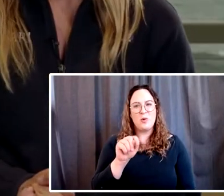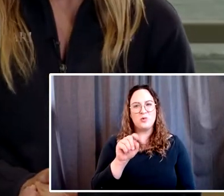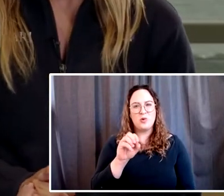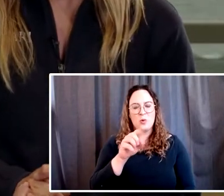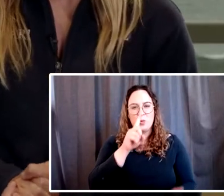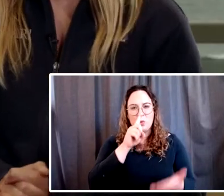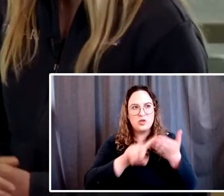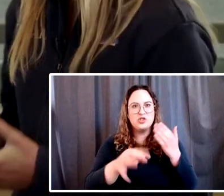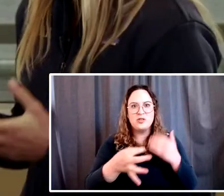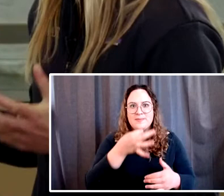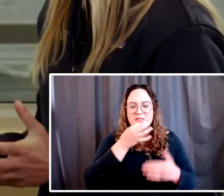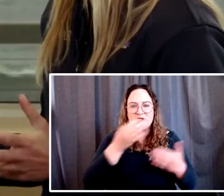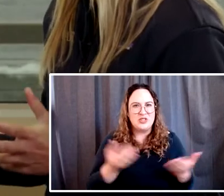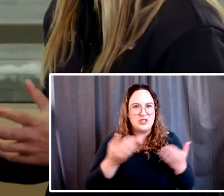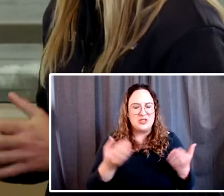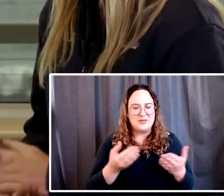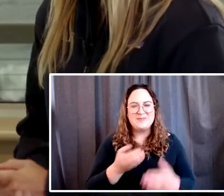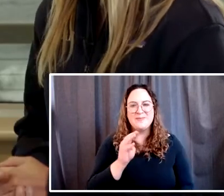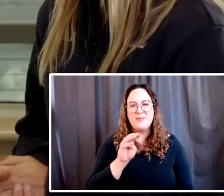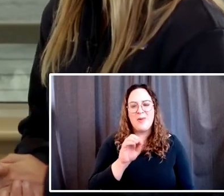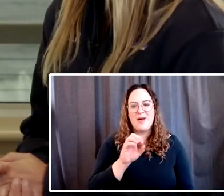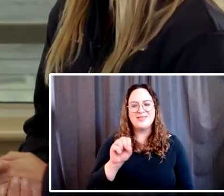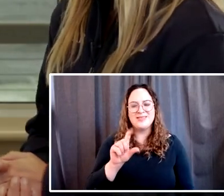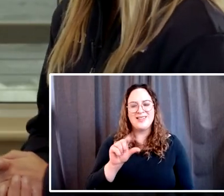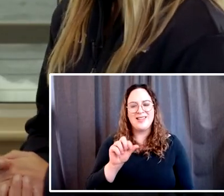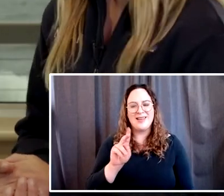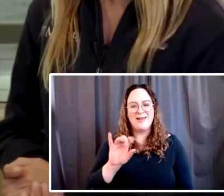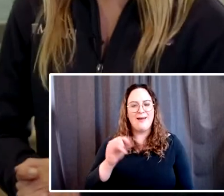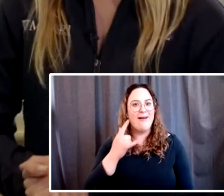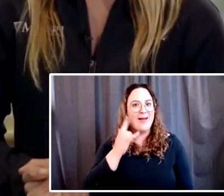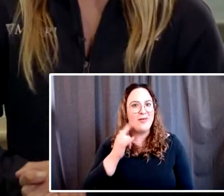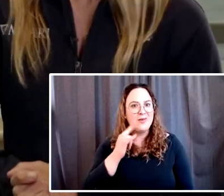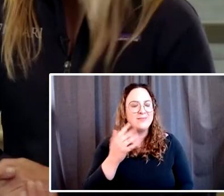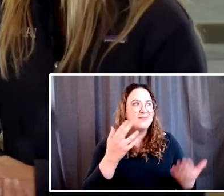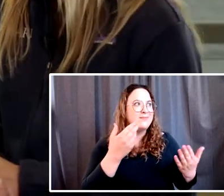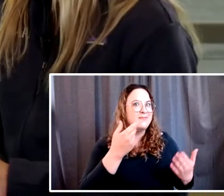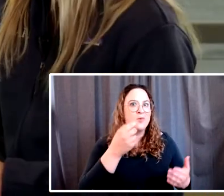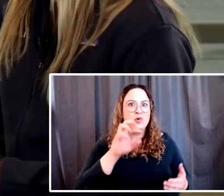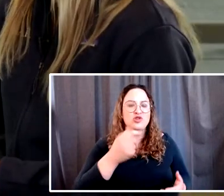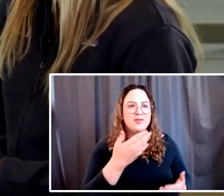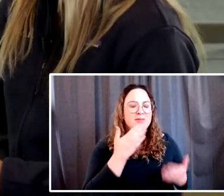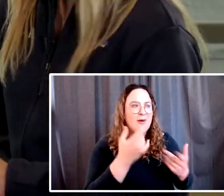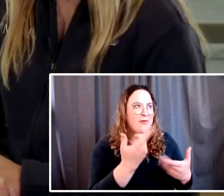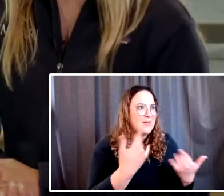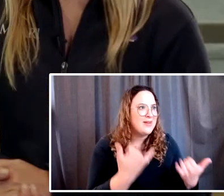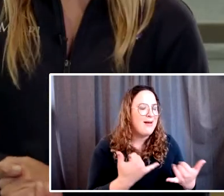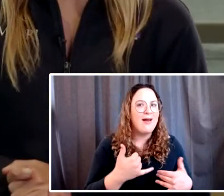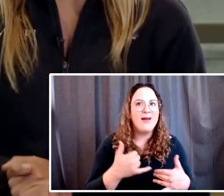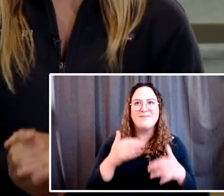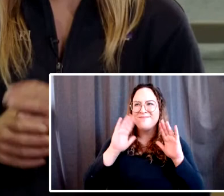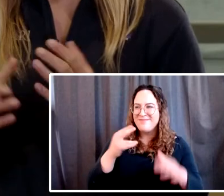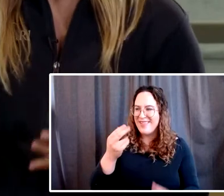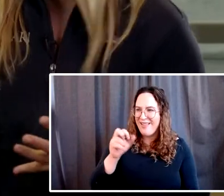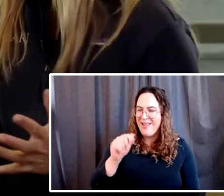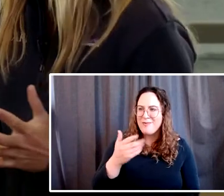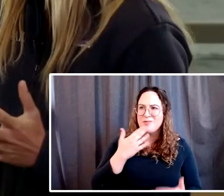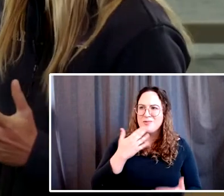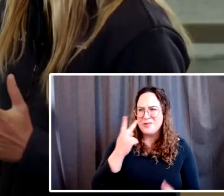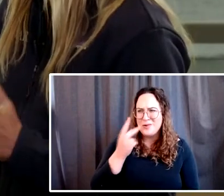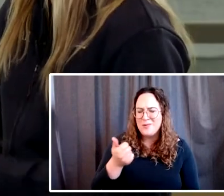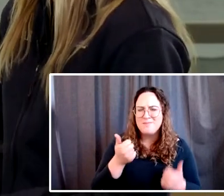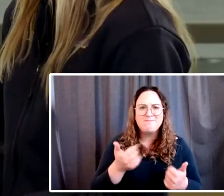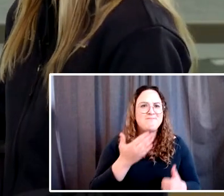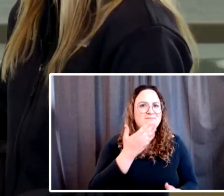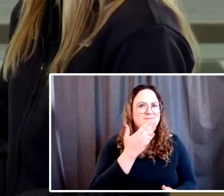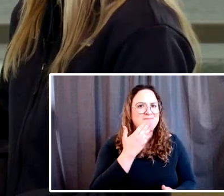Moss Landing, California. Hey, George. Thanks for being here today. Hi, Hannah. It's great to see you. Yeah, thank you. I was hoping to